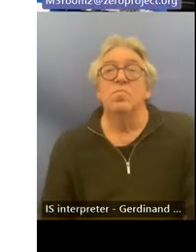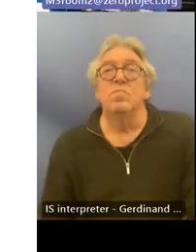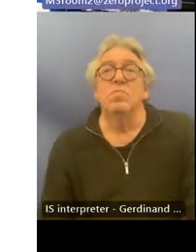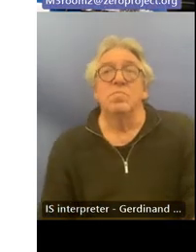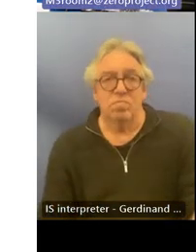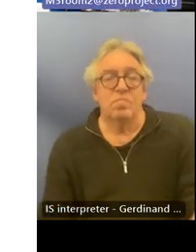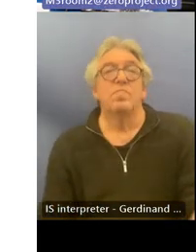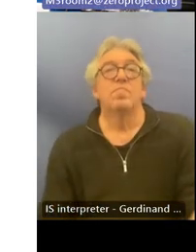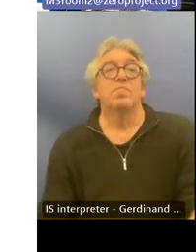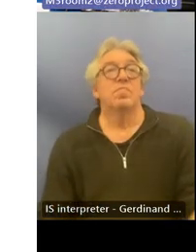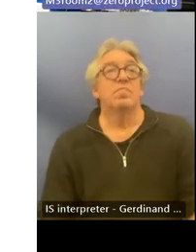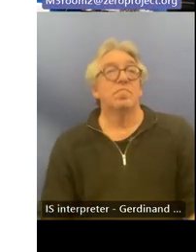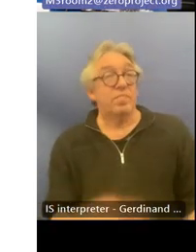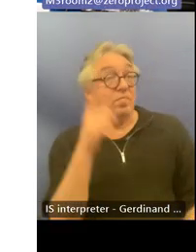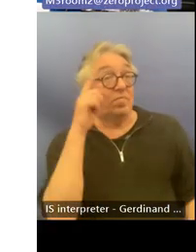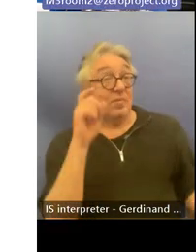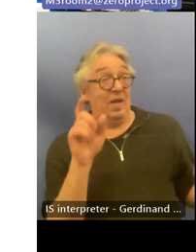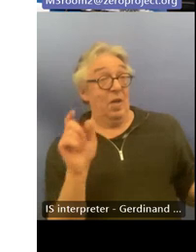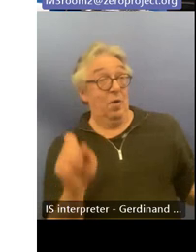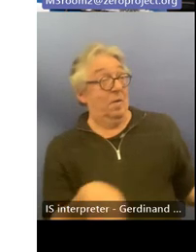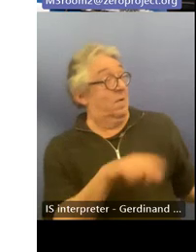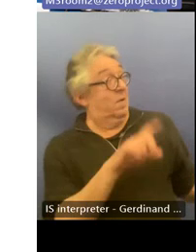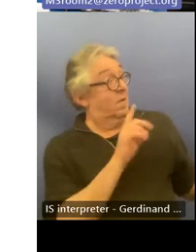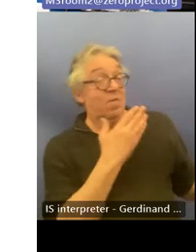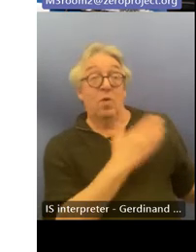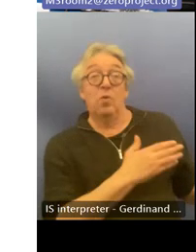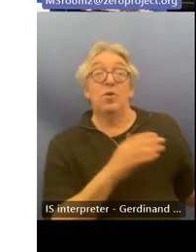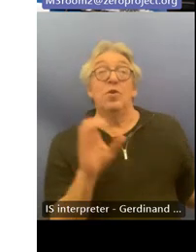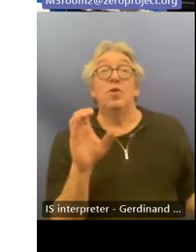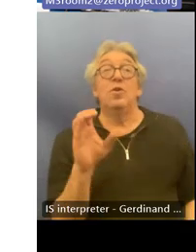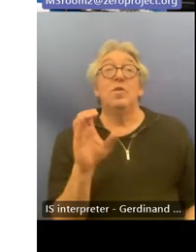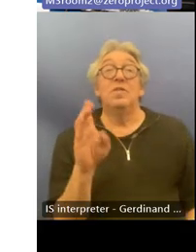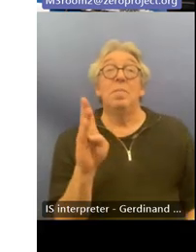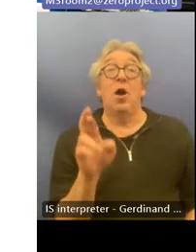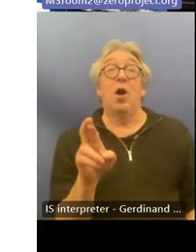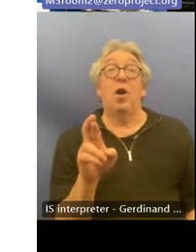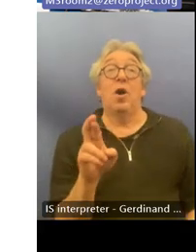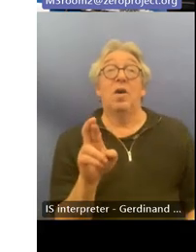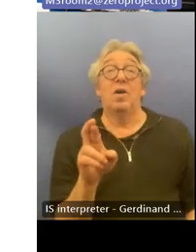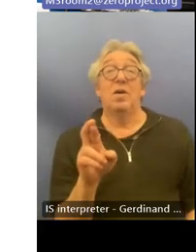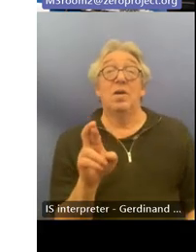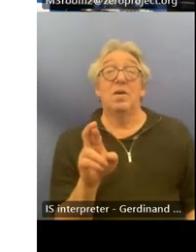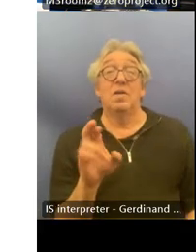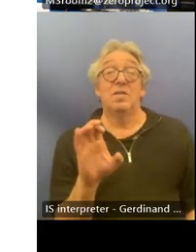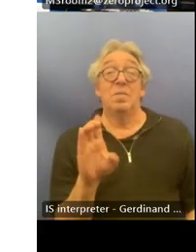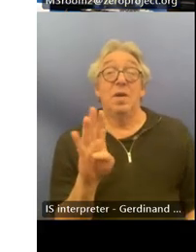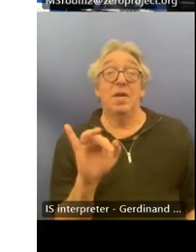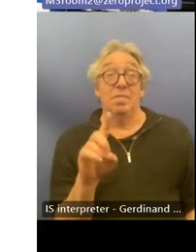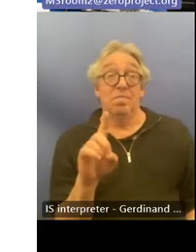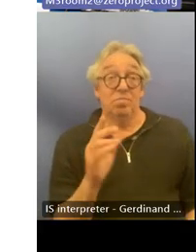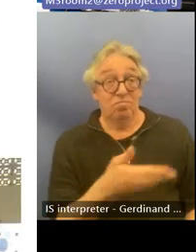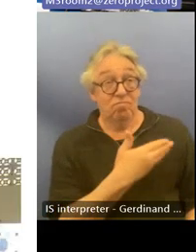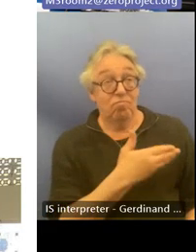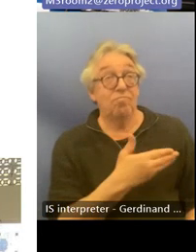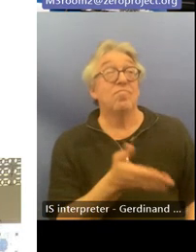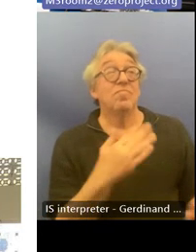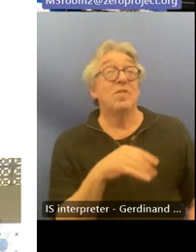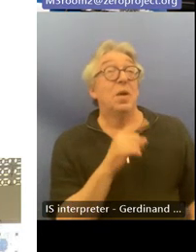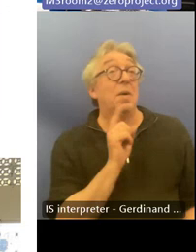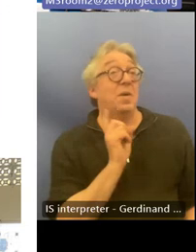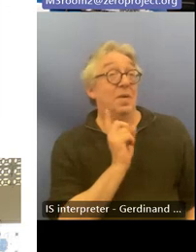Yeah, this is the photo of CBR or CPIT activity. And next slide, please. And this